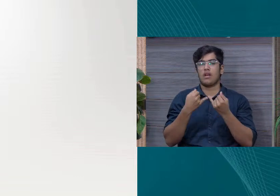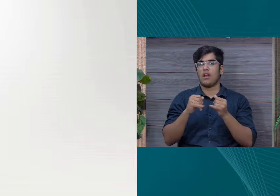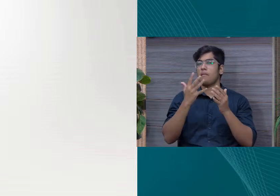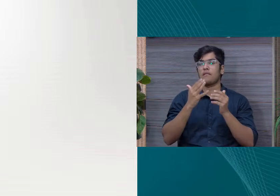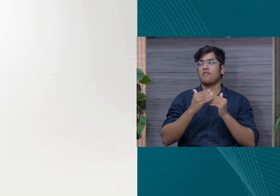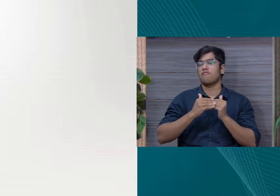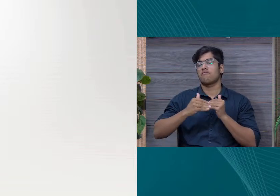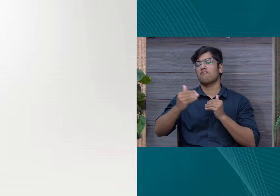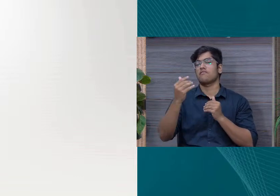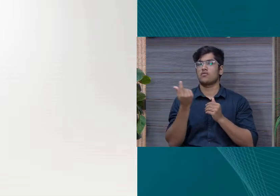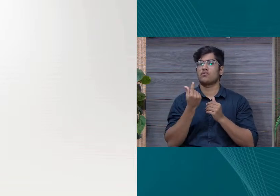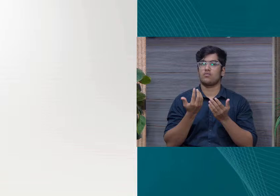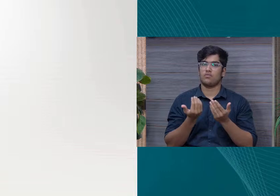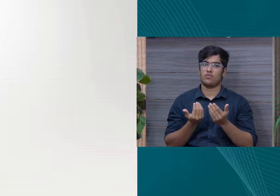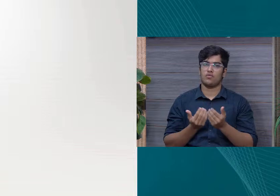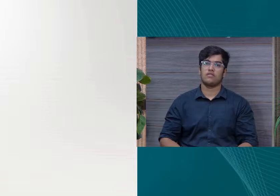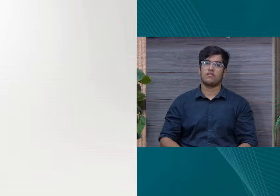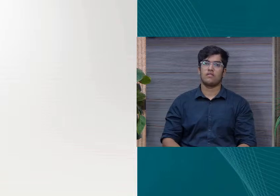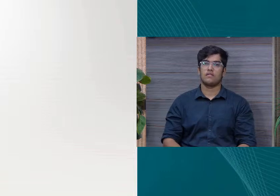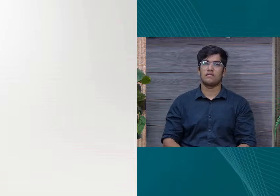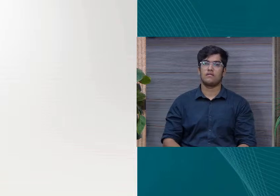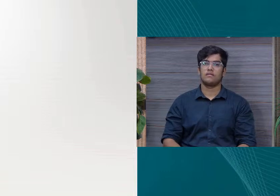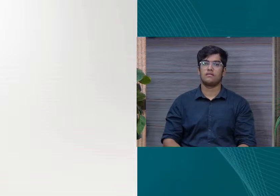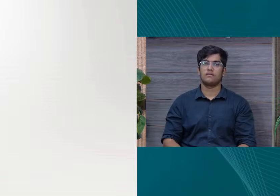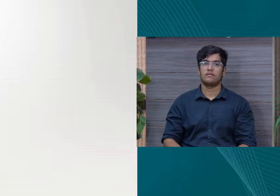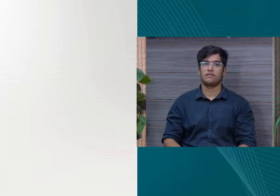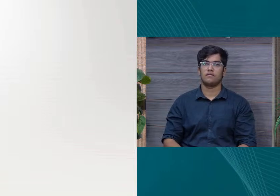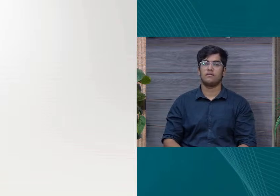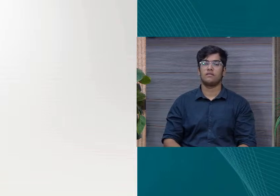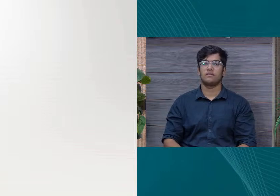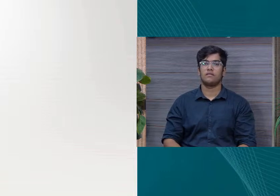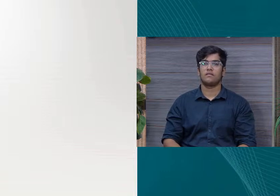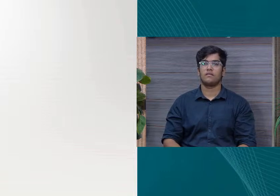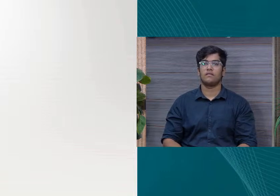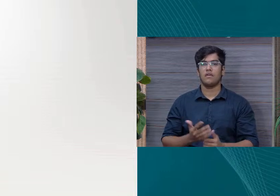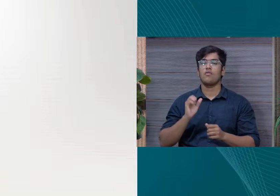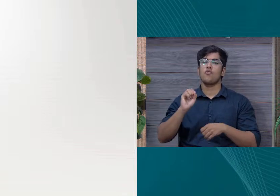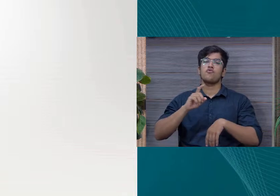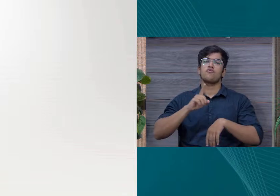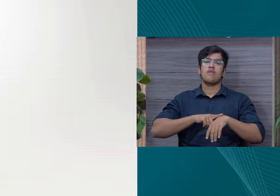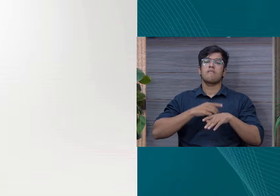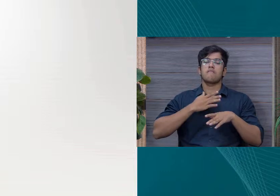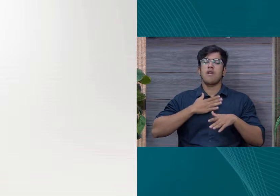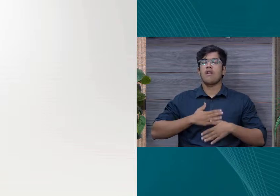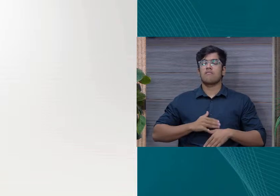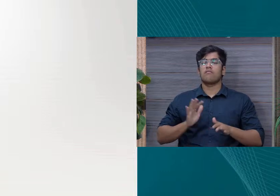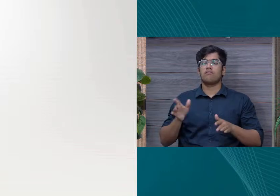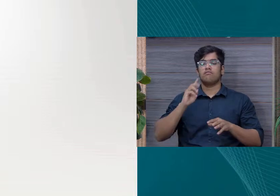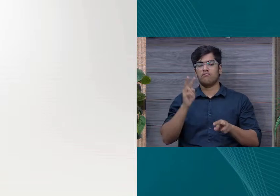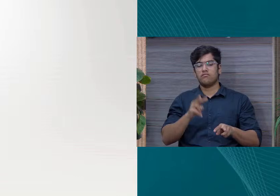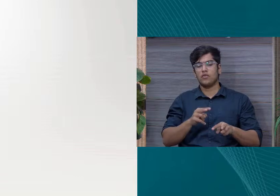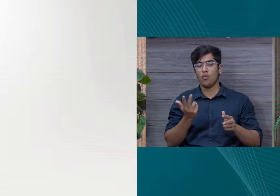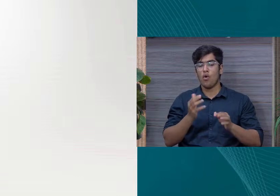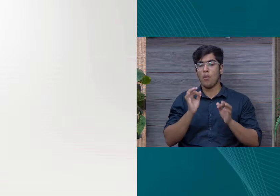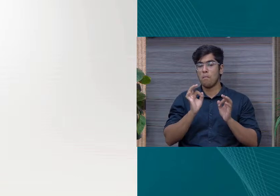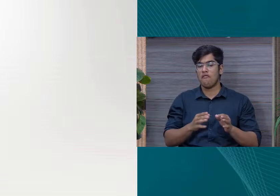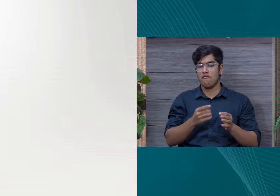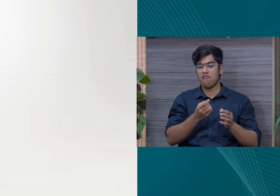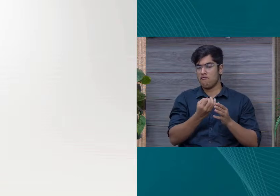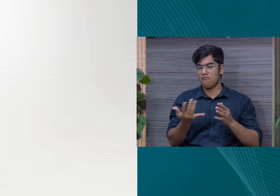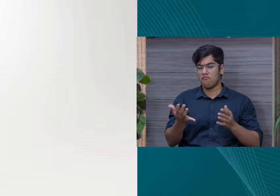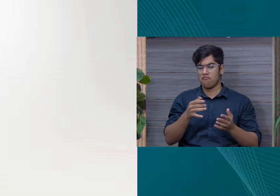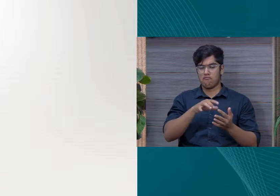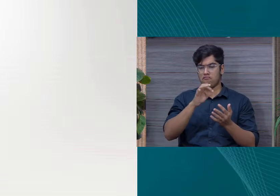that he saw Mr. Gessler choosing the leather very proficiently and taking his time to get the perfect